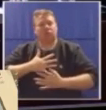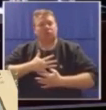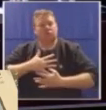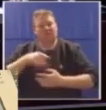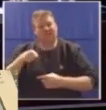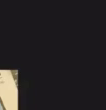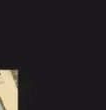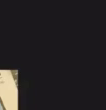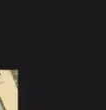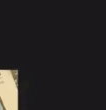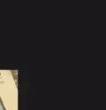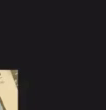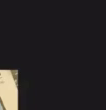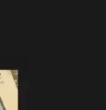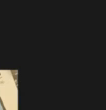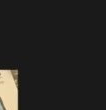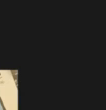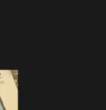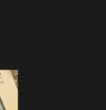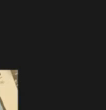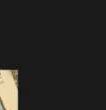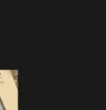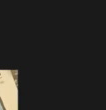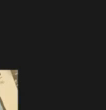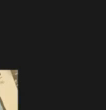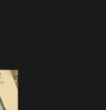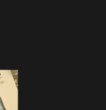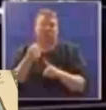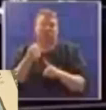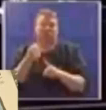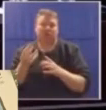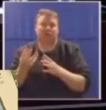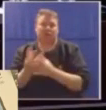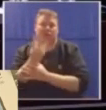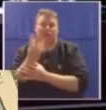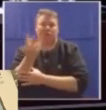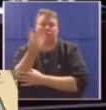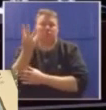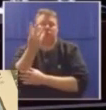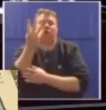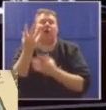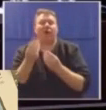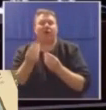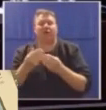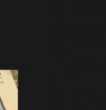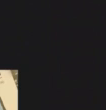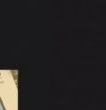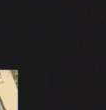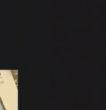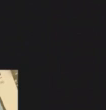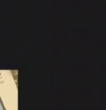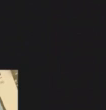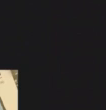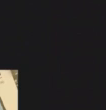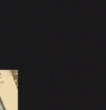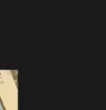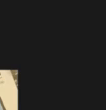impact of emissions is having on the health of a